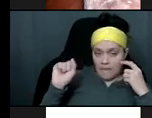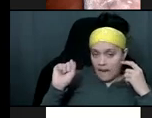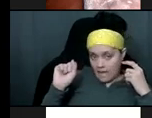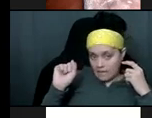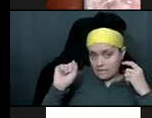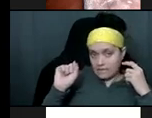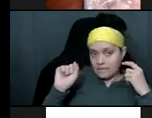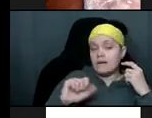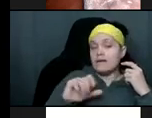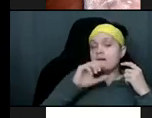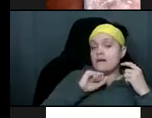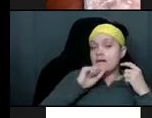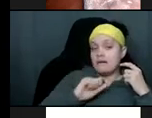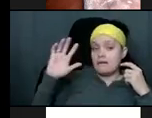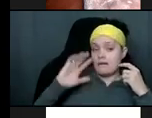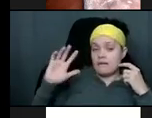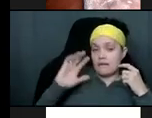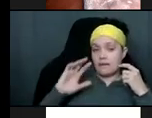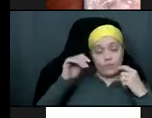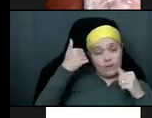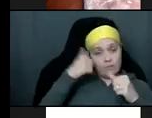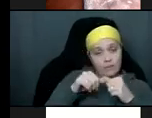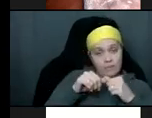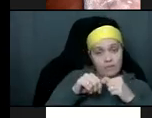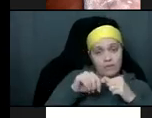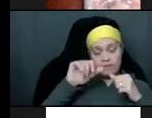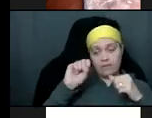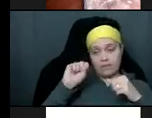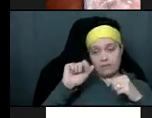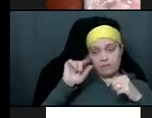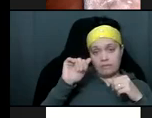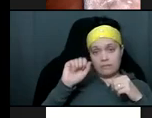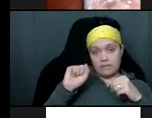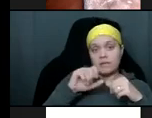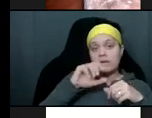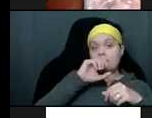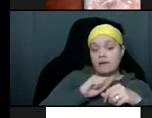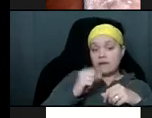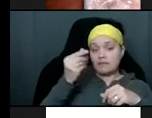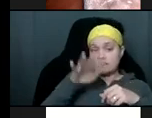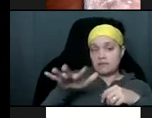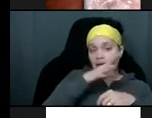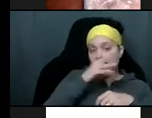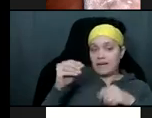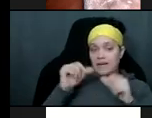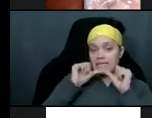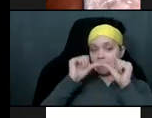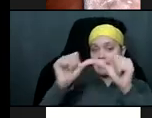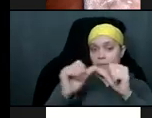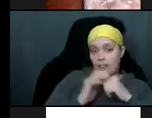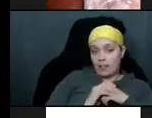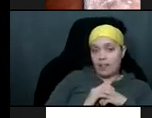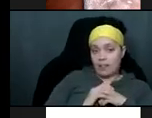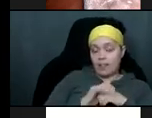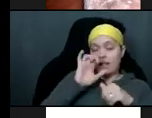ALAS. Remember the acronym, ALAS, ancient, land, and stable. And